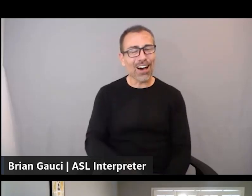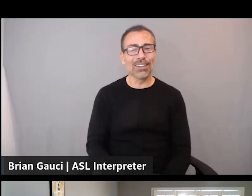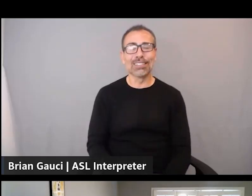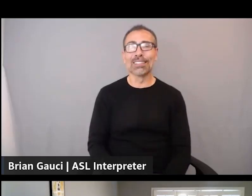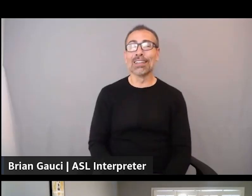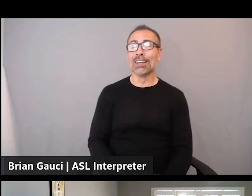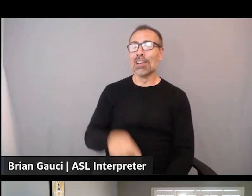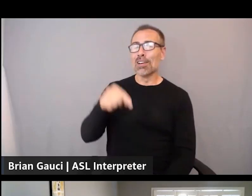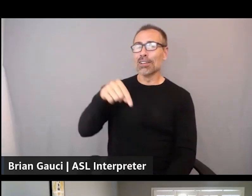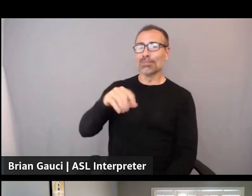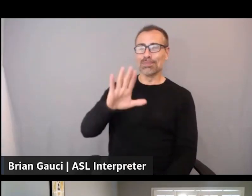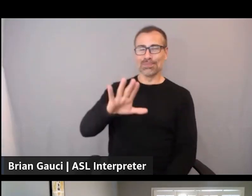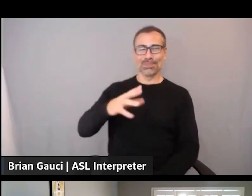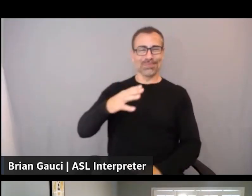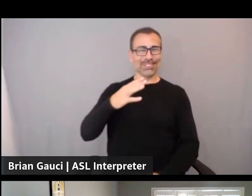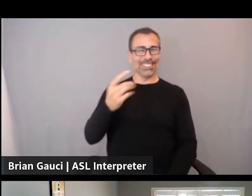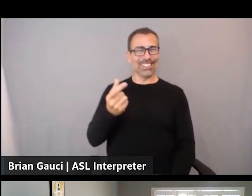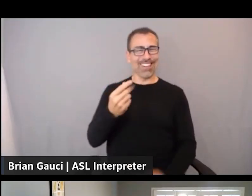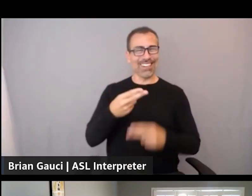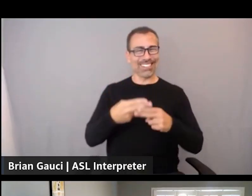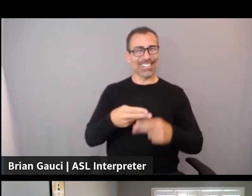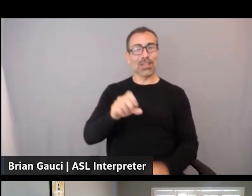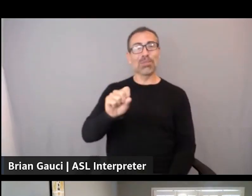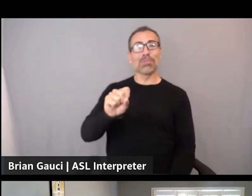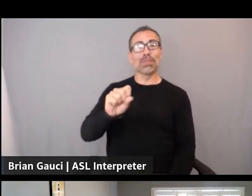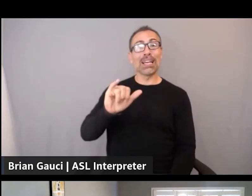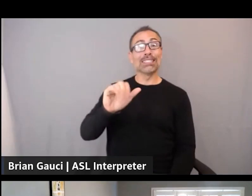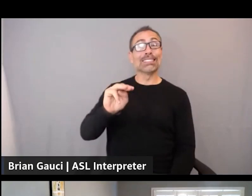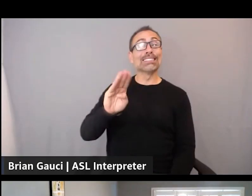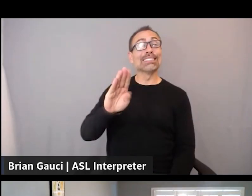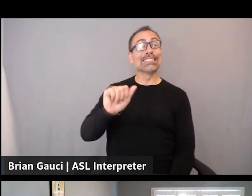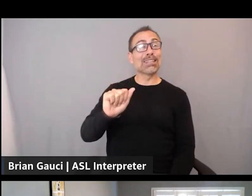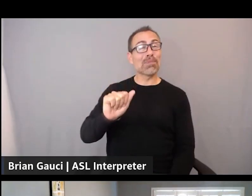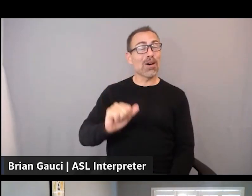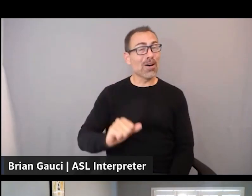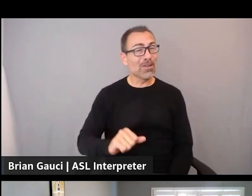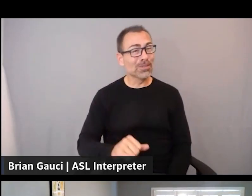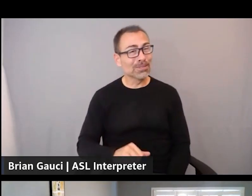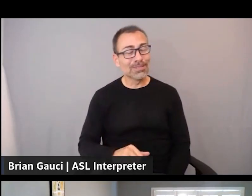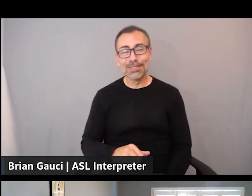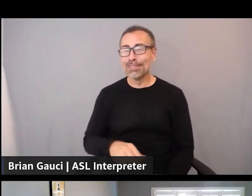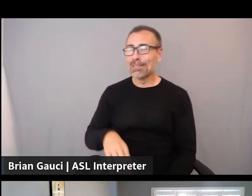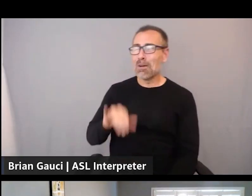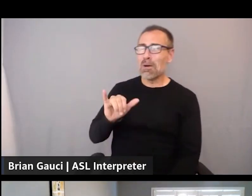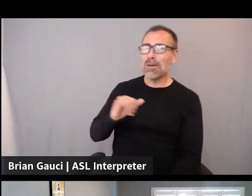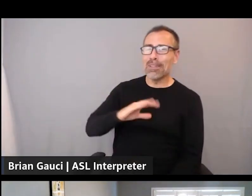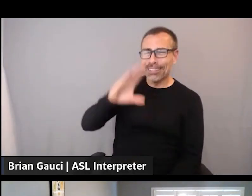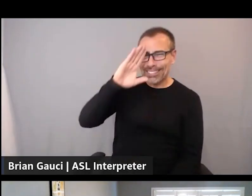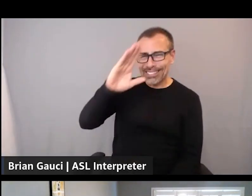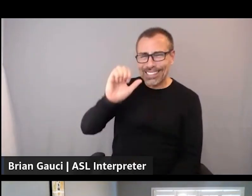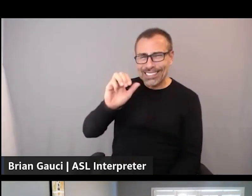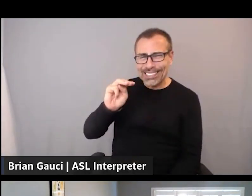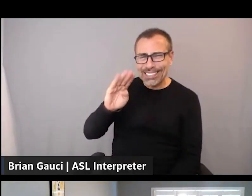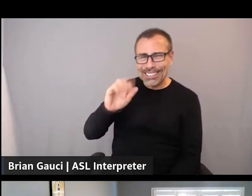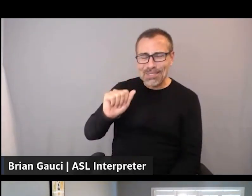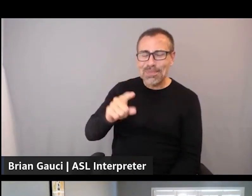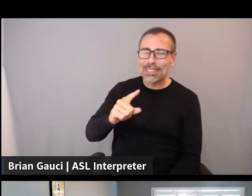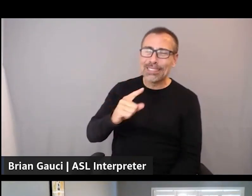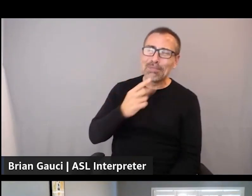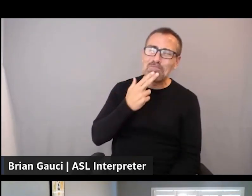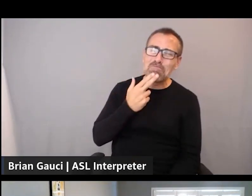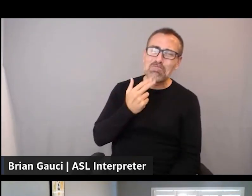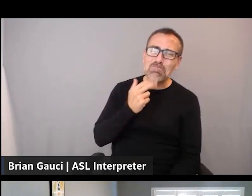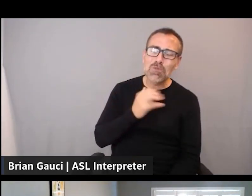Simba. Simba. Oh my gosh. Hi, Simba. Well, he's Still a in the cutie. show. I'm glad he made